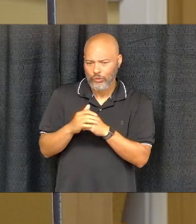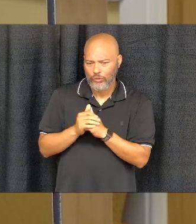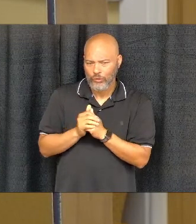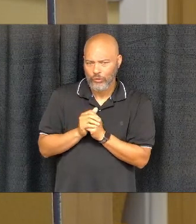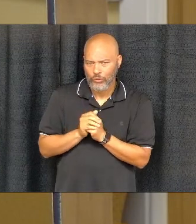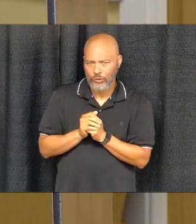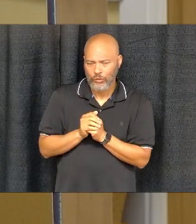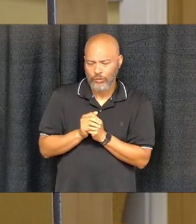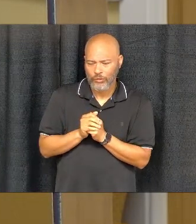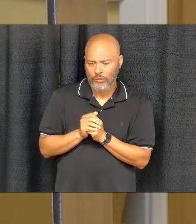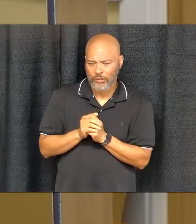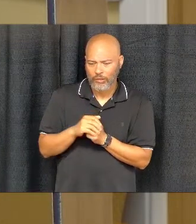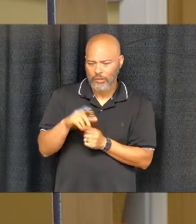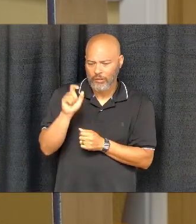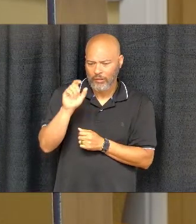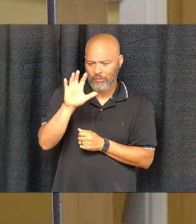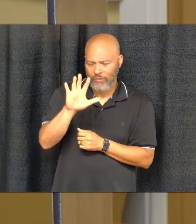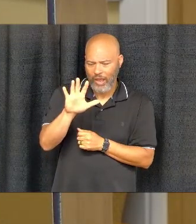under section